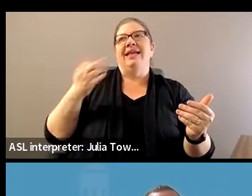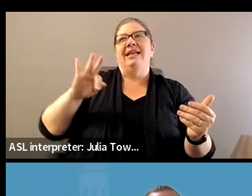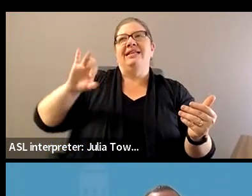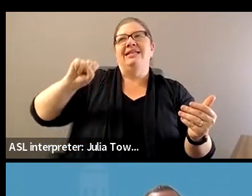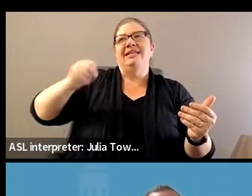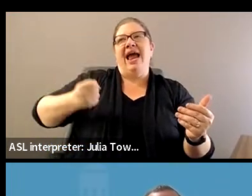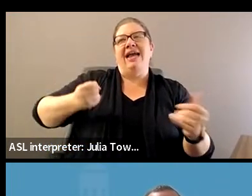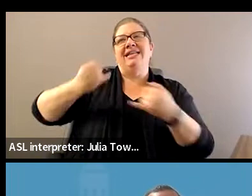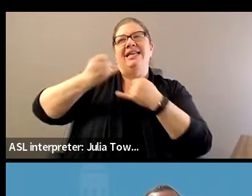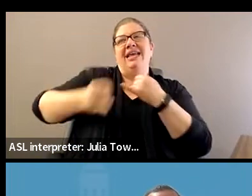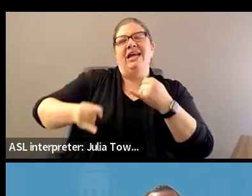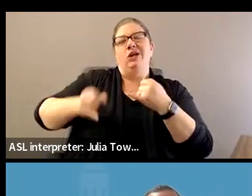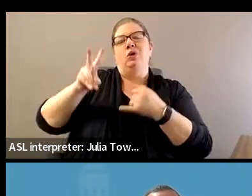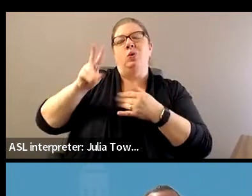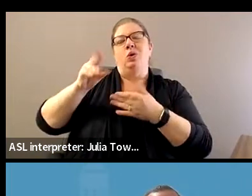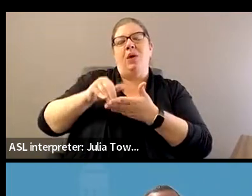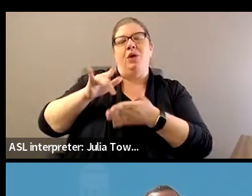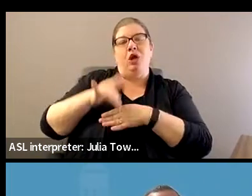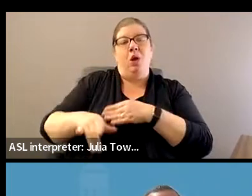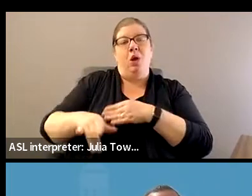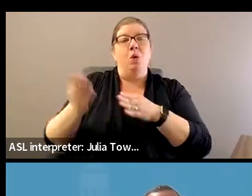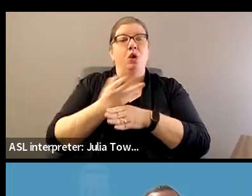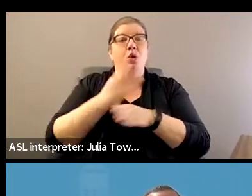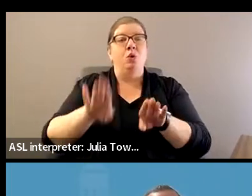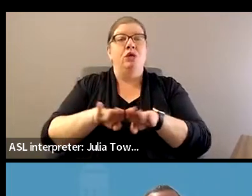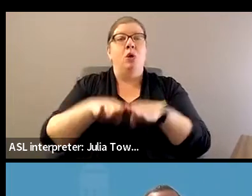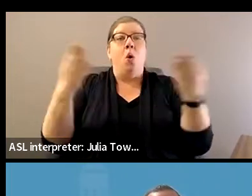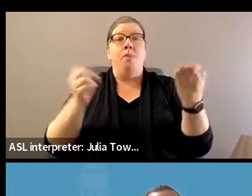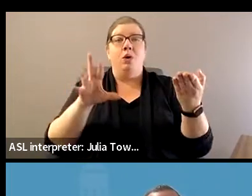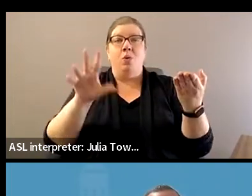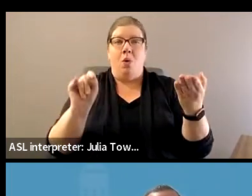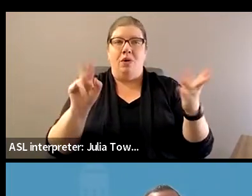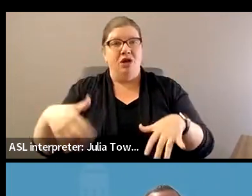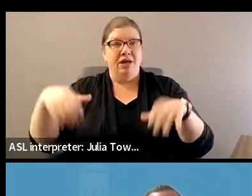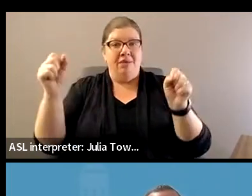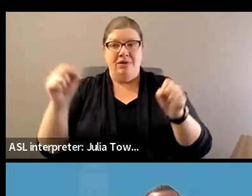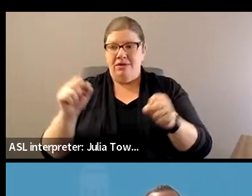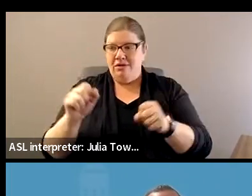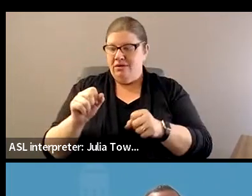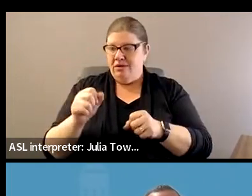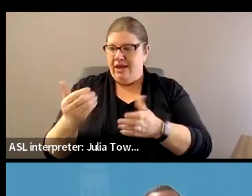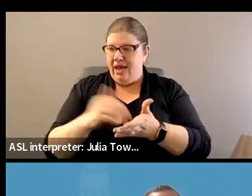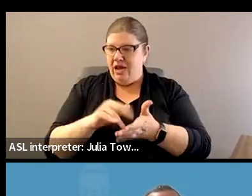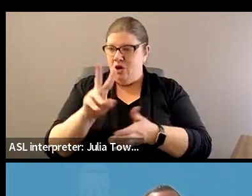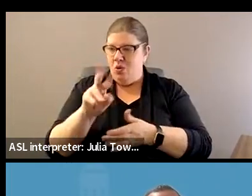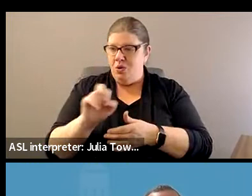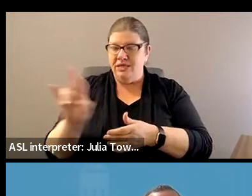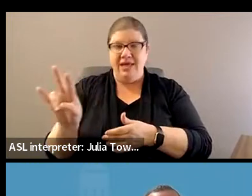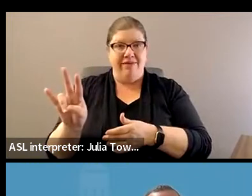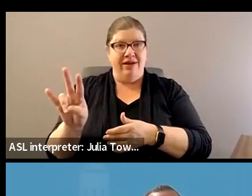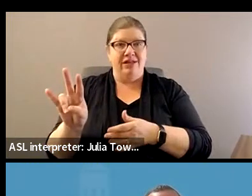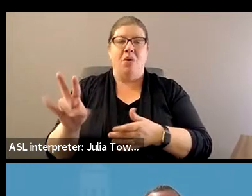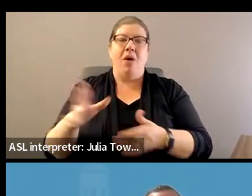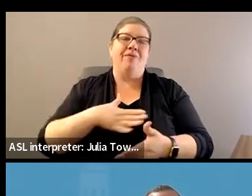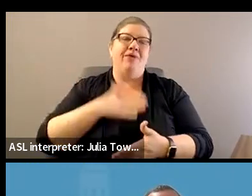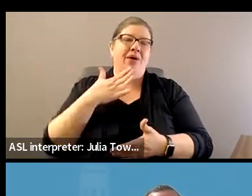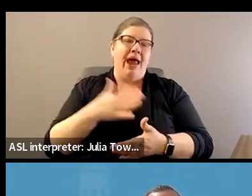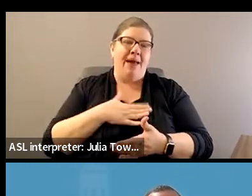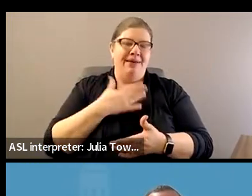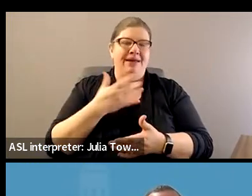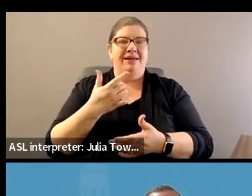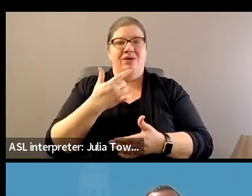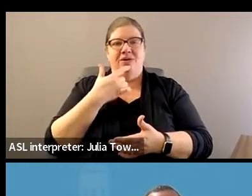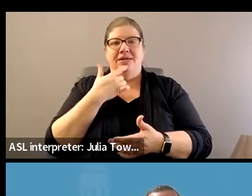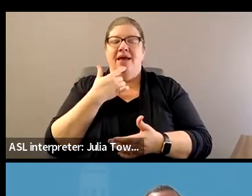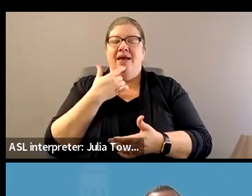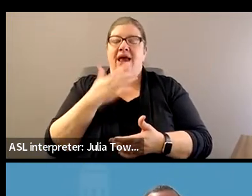early 2000s, we were using Open Court, and you say that there was another. So I'm very happy, to say the least,